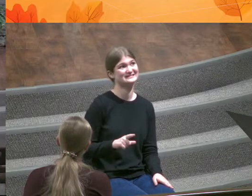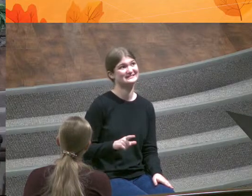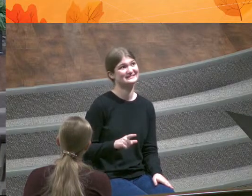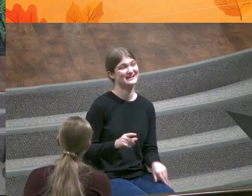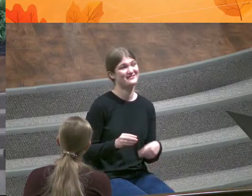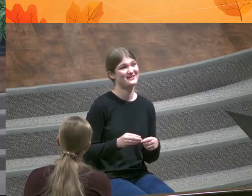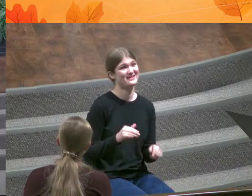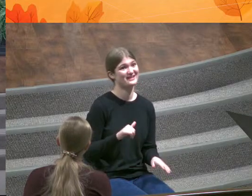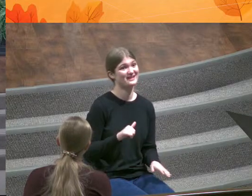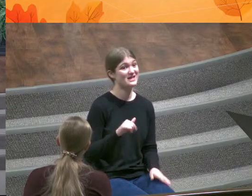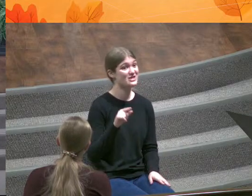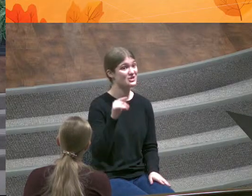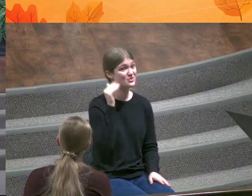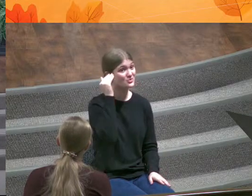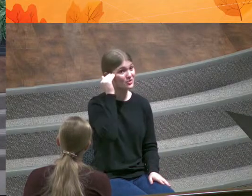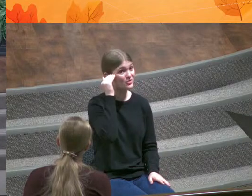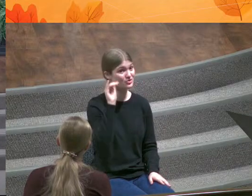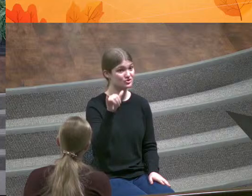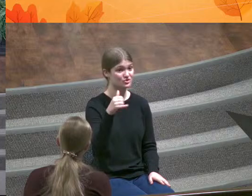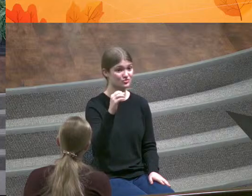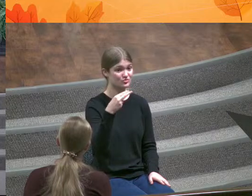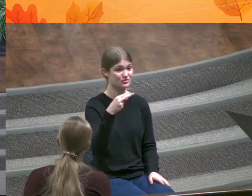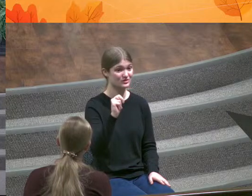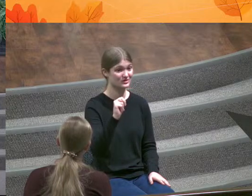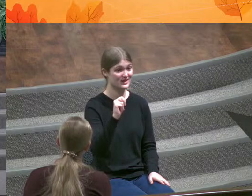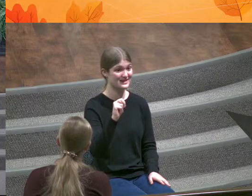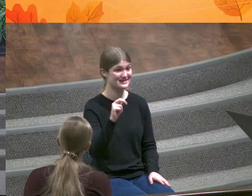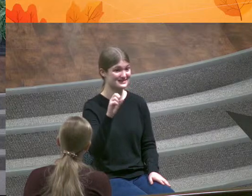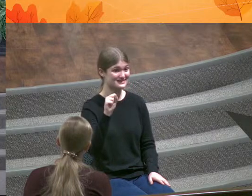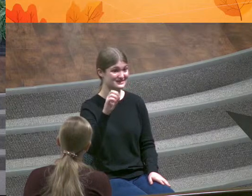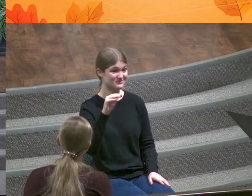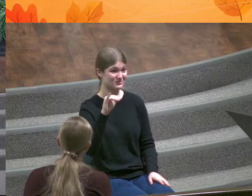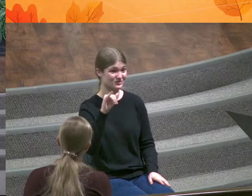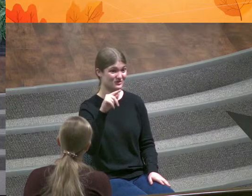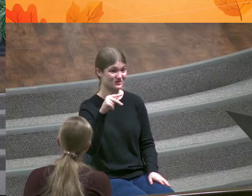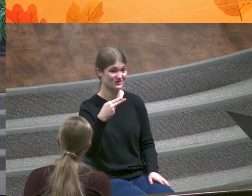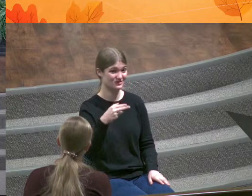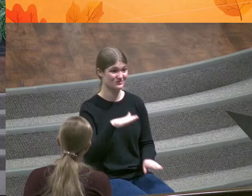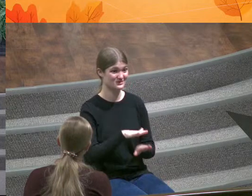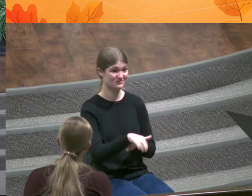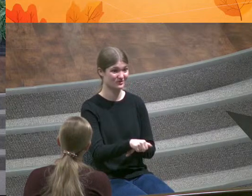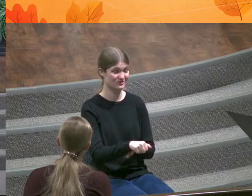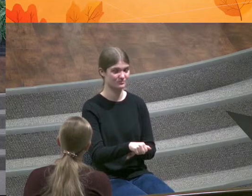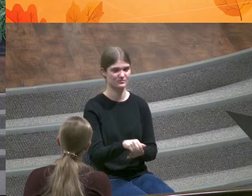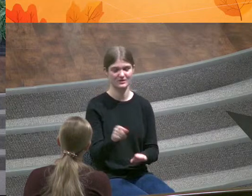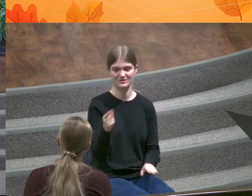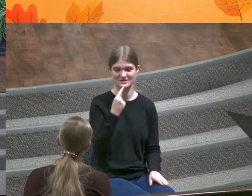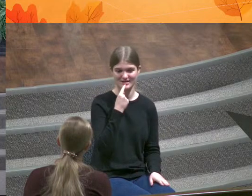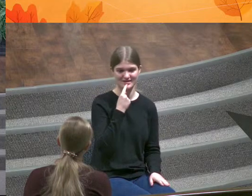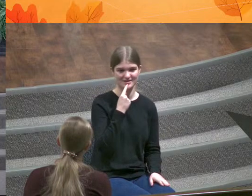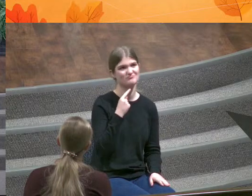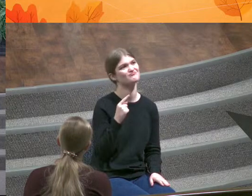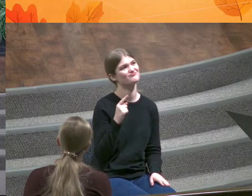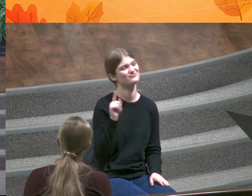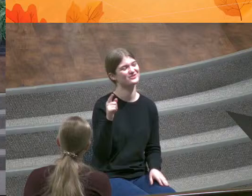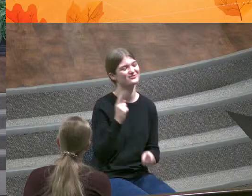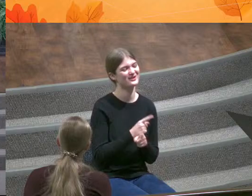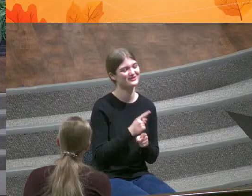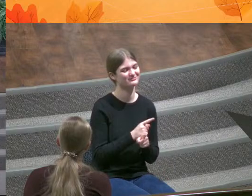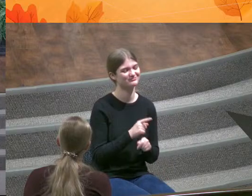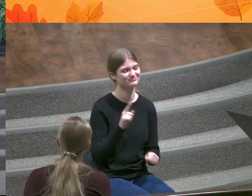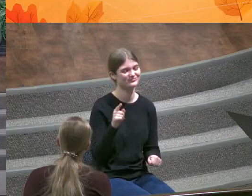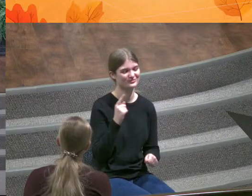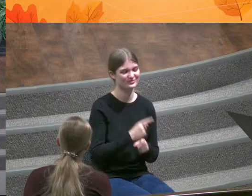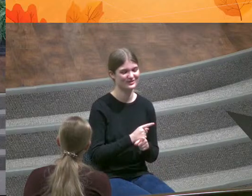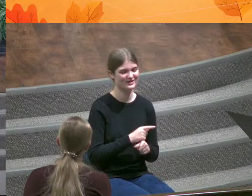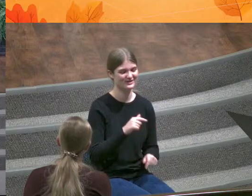that. As you know, John Smith was hypocritical. And he's going to say, You're right.